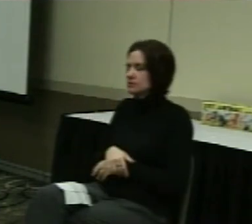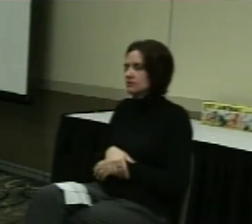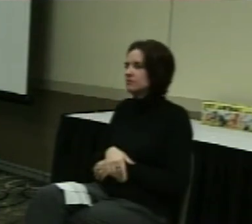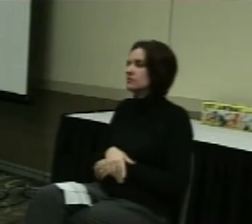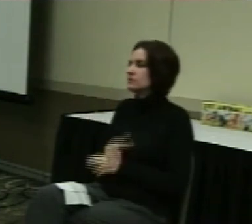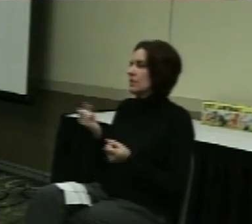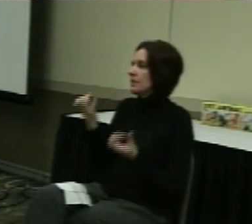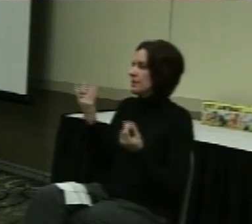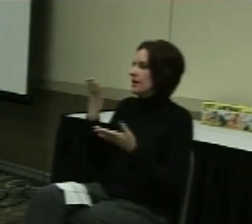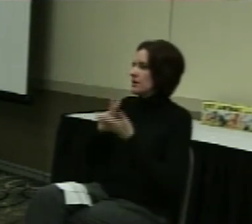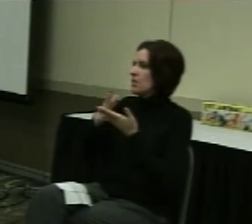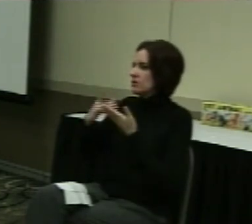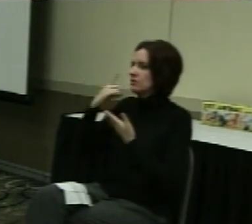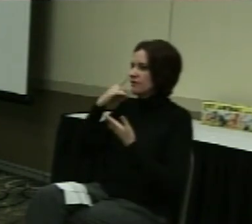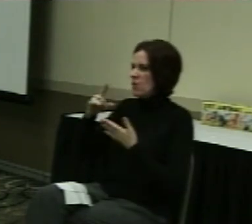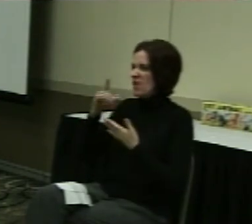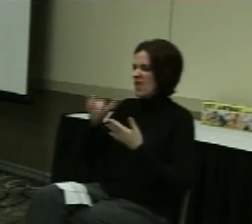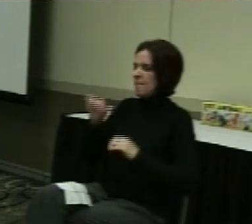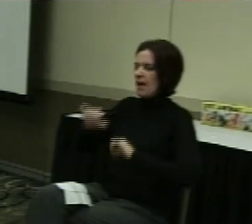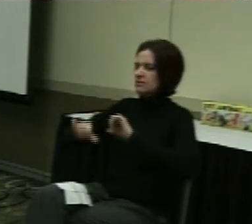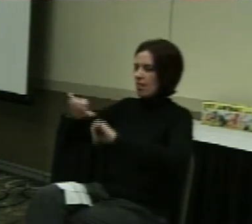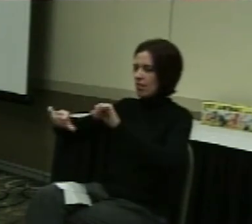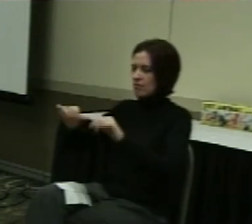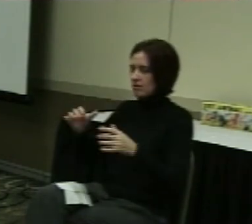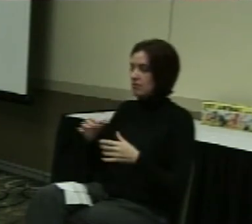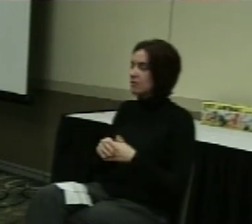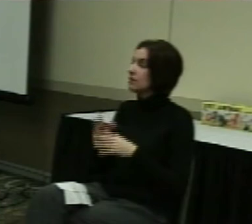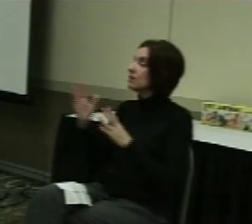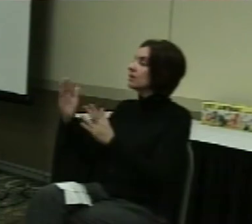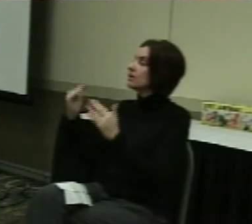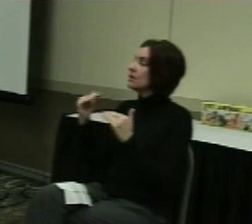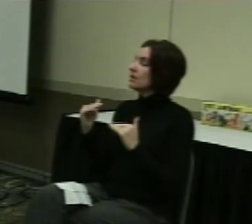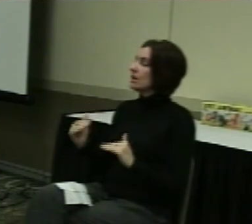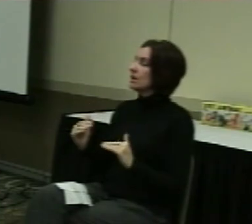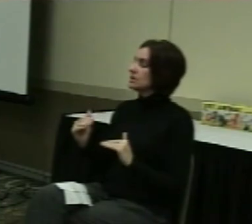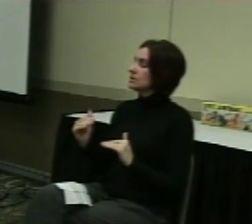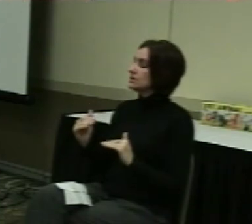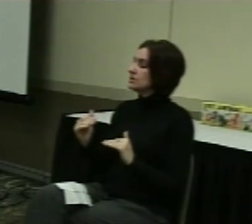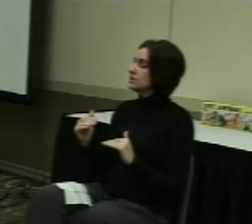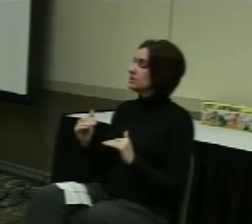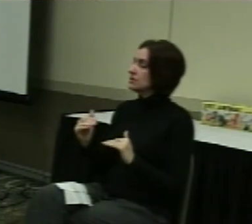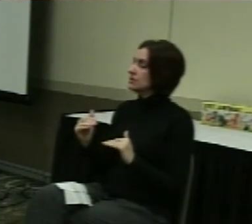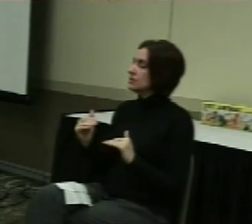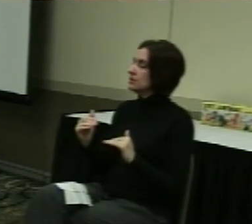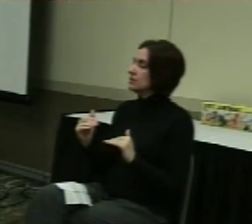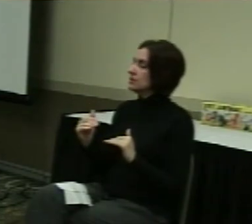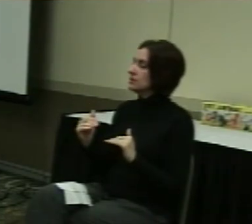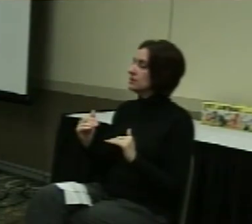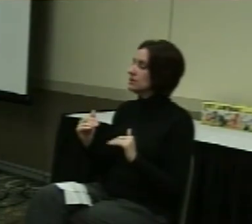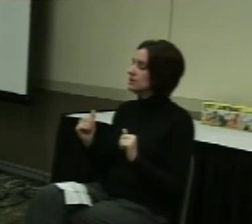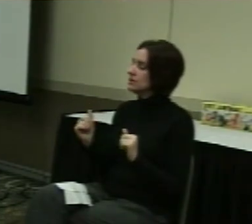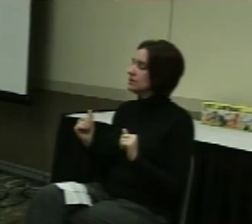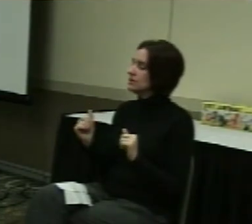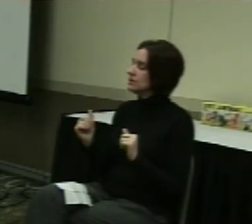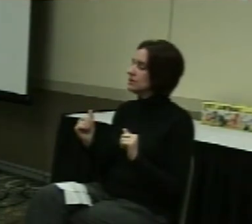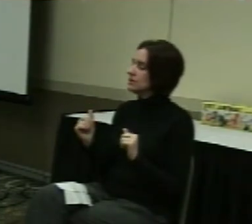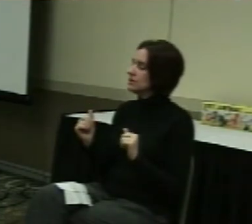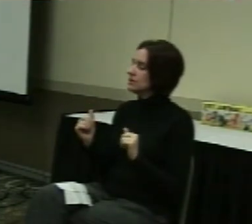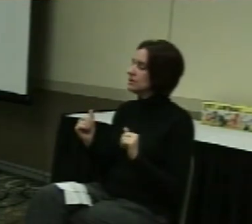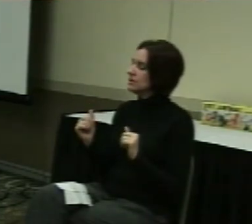many pieces to the puzzle, aren't there? Now, the next one you might consider, what are